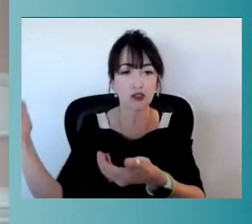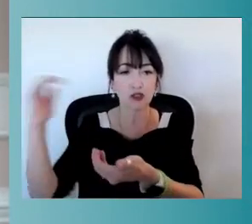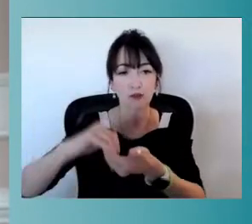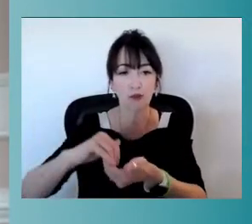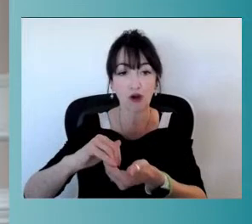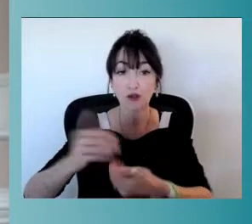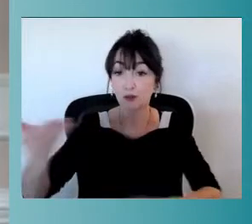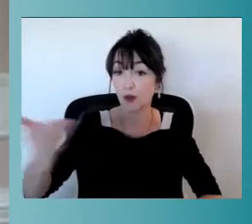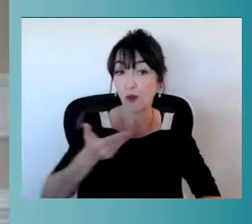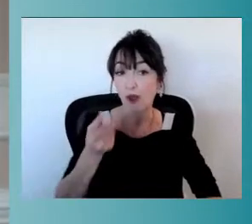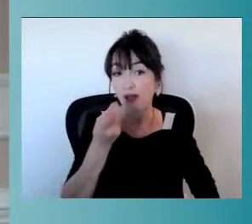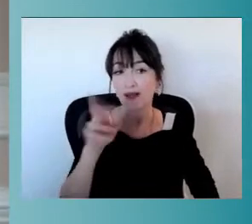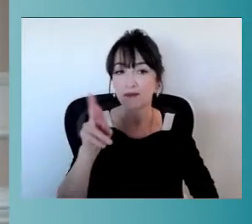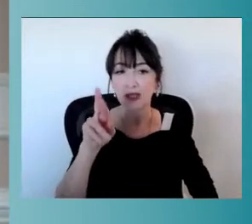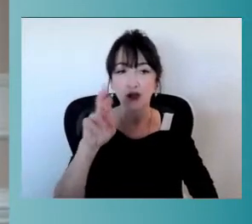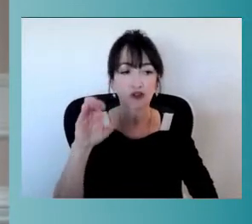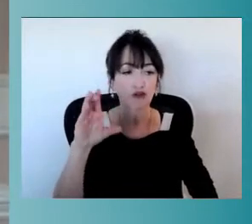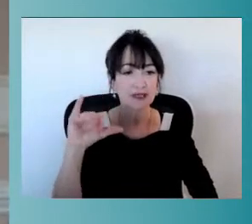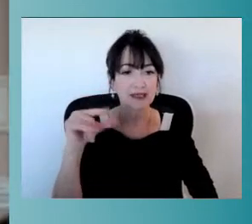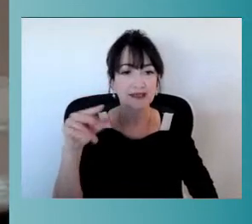Resigno.